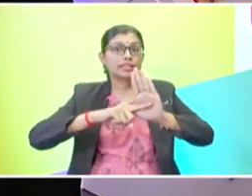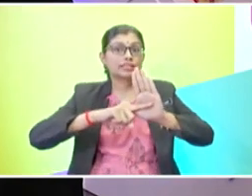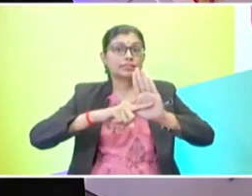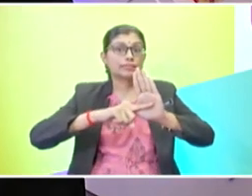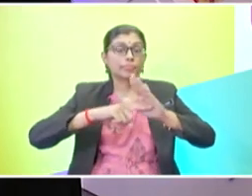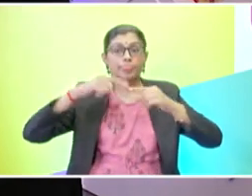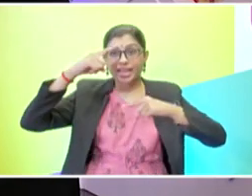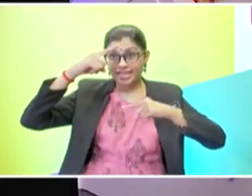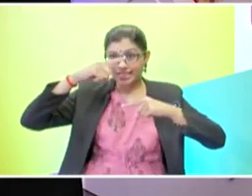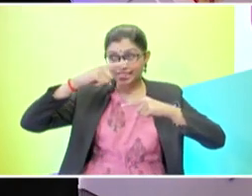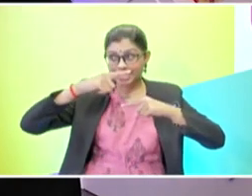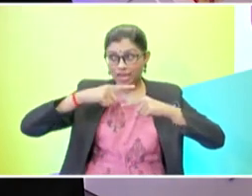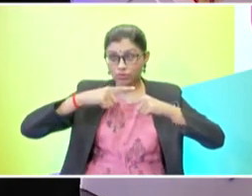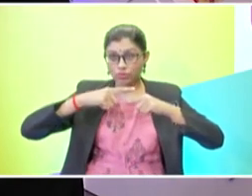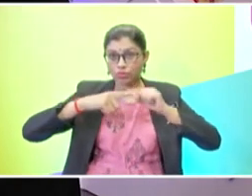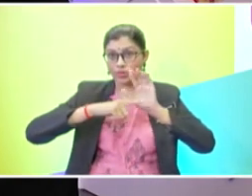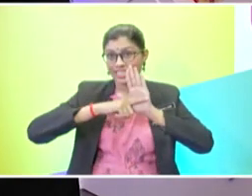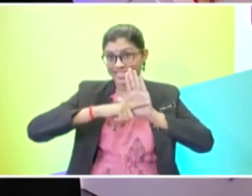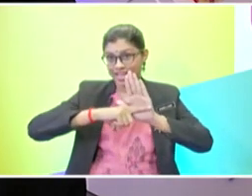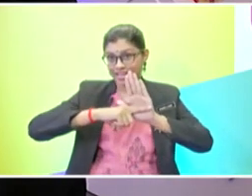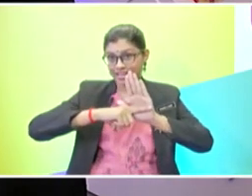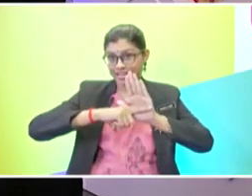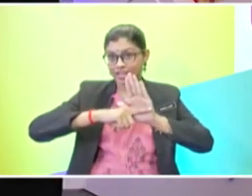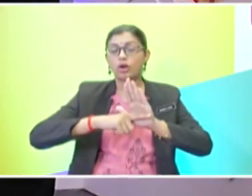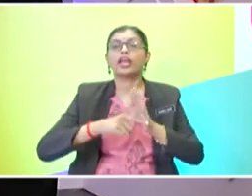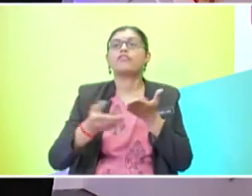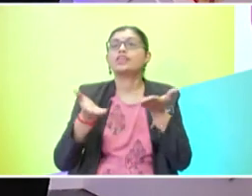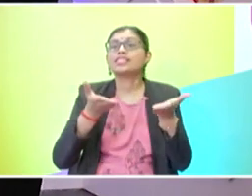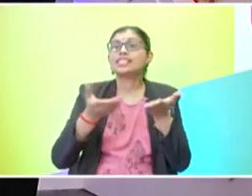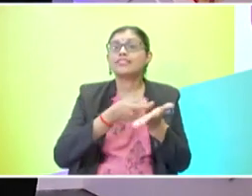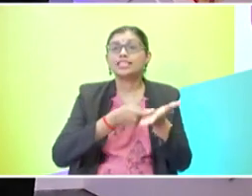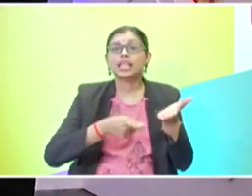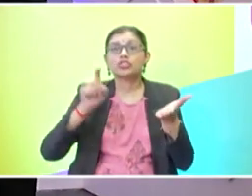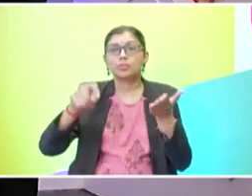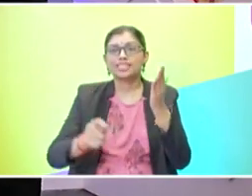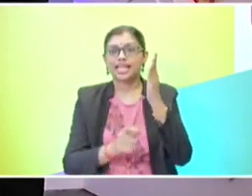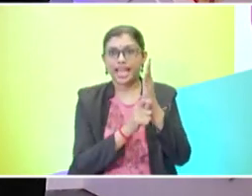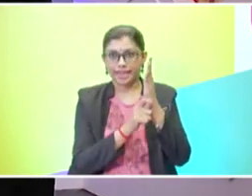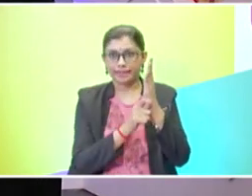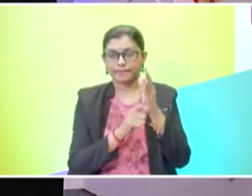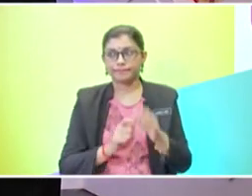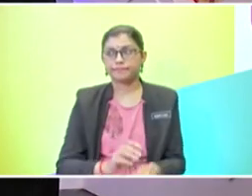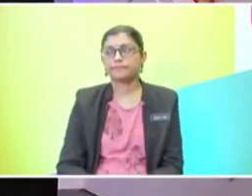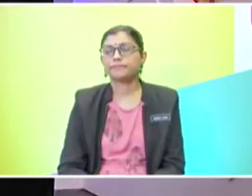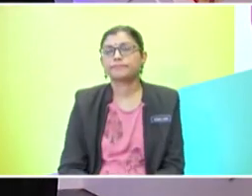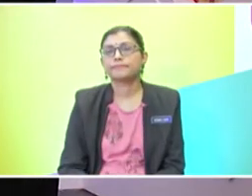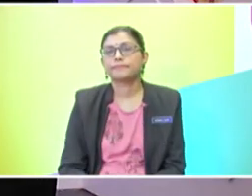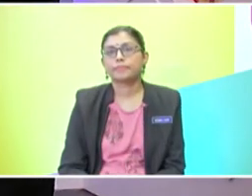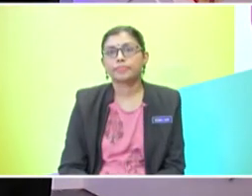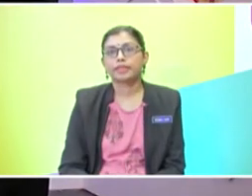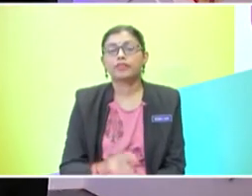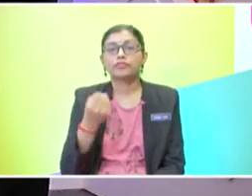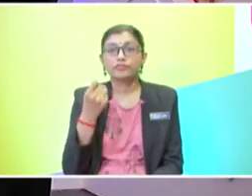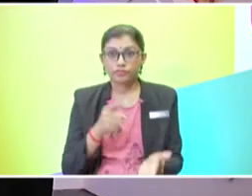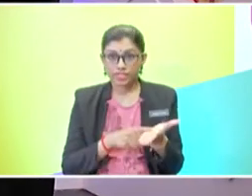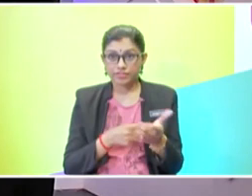discount, we deduct. For sales tax, we have to add on, kids. Okay. So first thing, you have to find how much is the 6%.